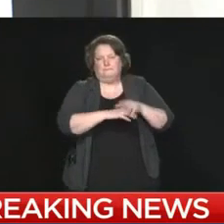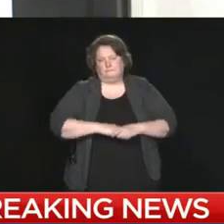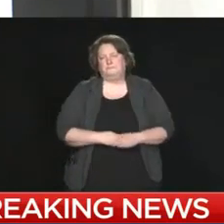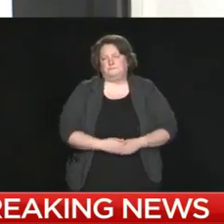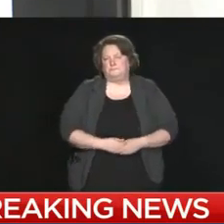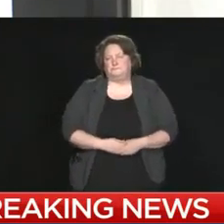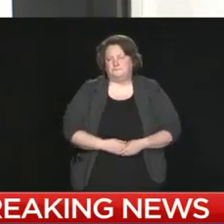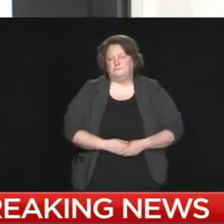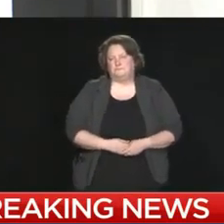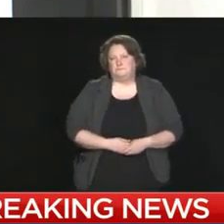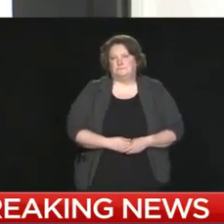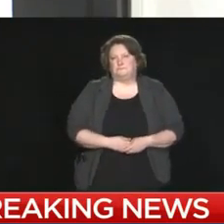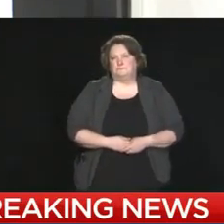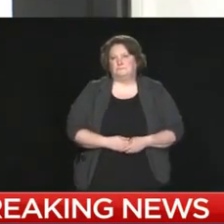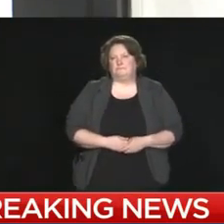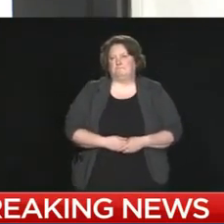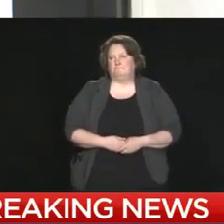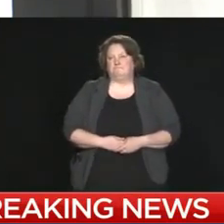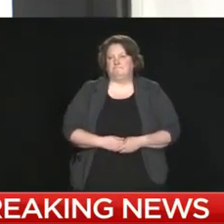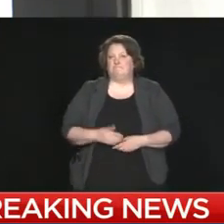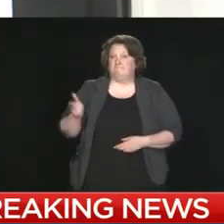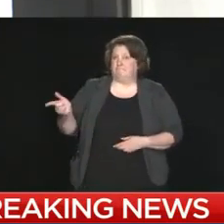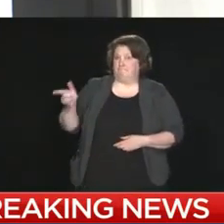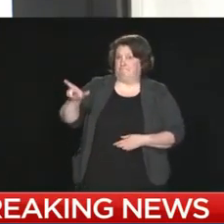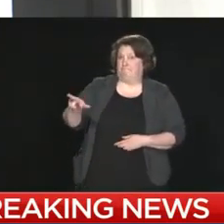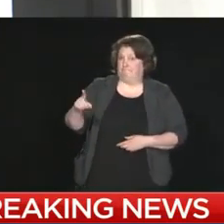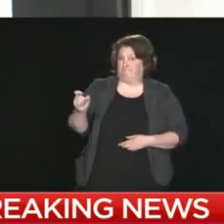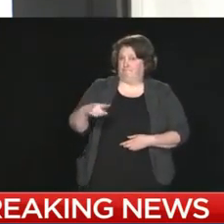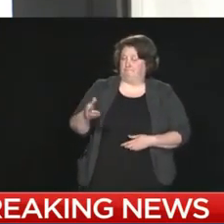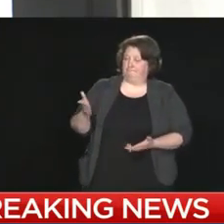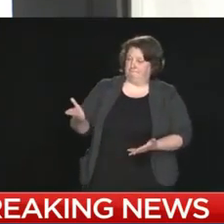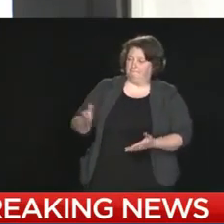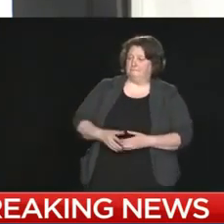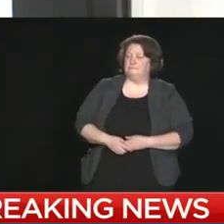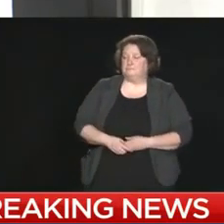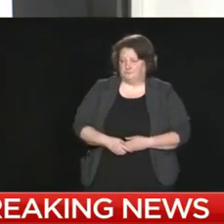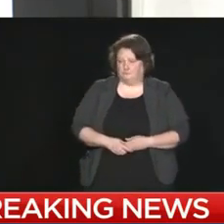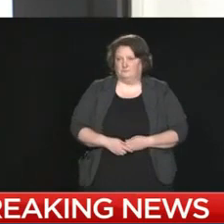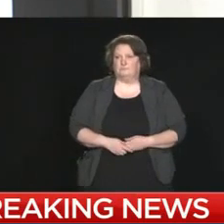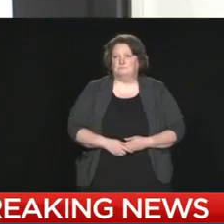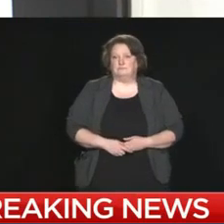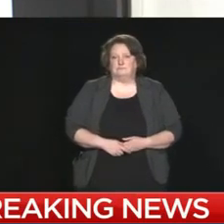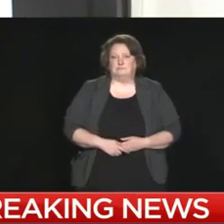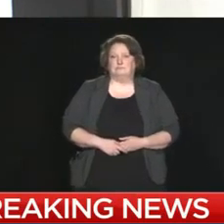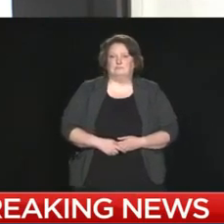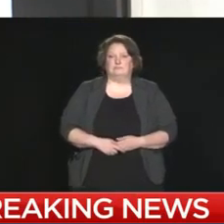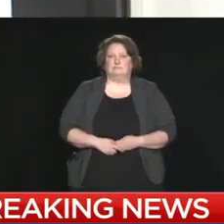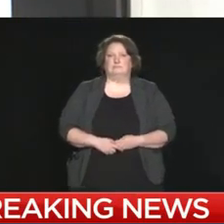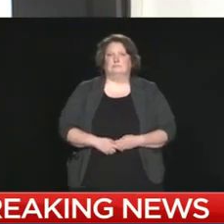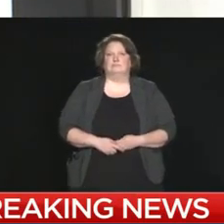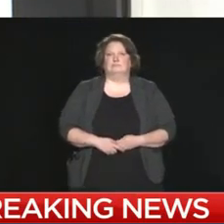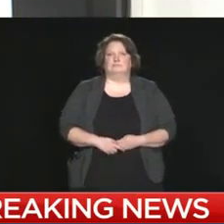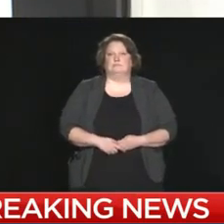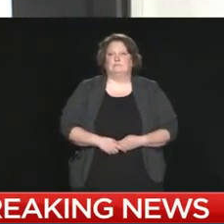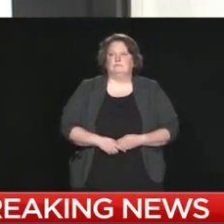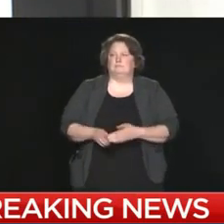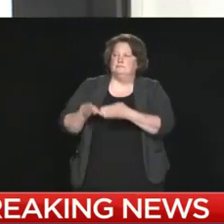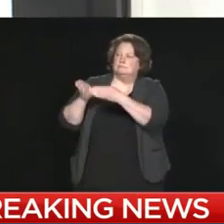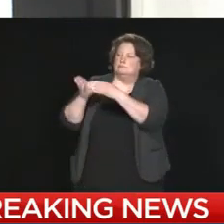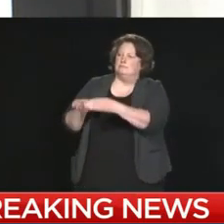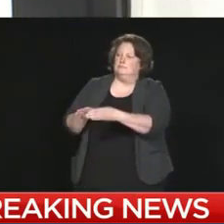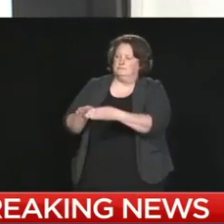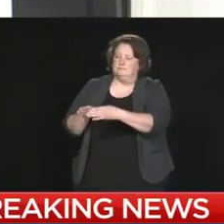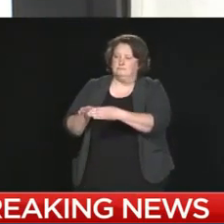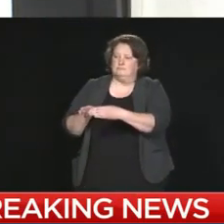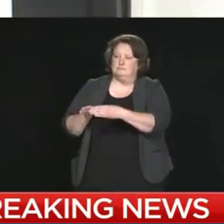criminal benefits. Thank you. Operator, next question. Thank you. Merci. Next question, Ryan